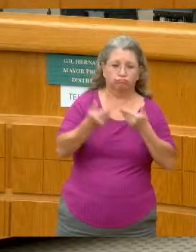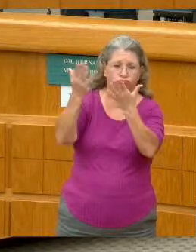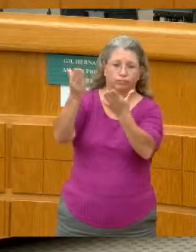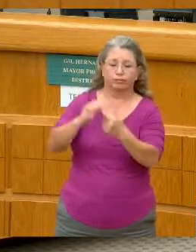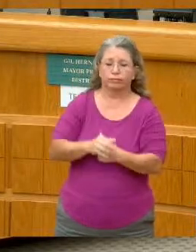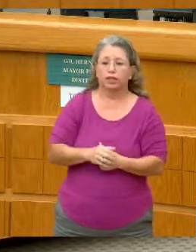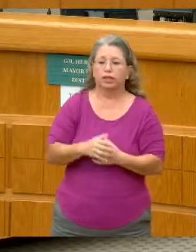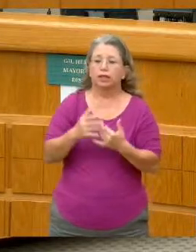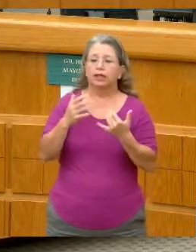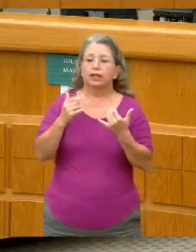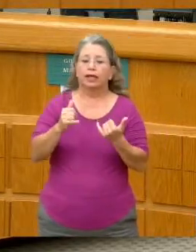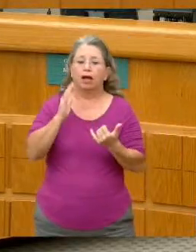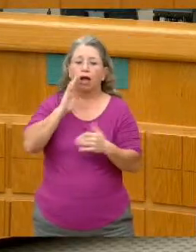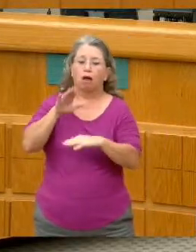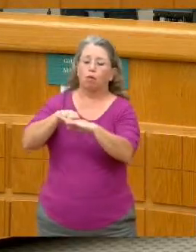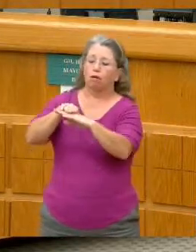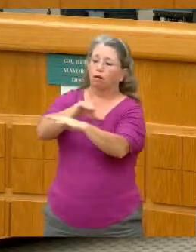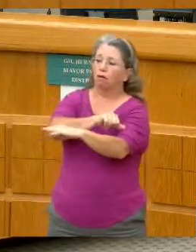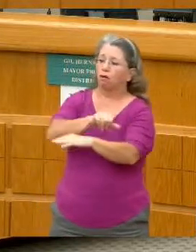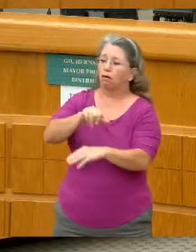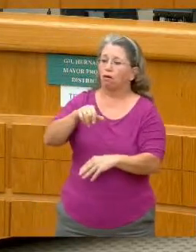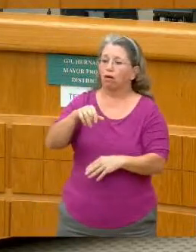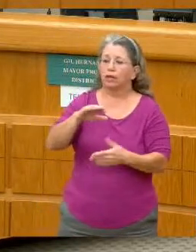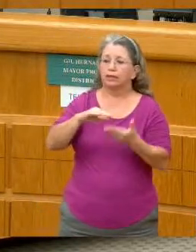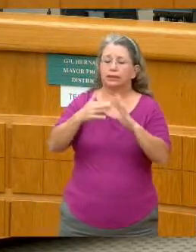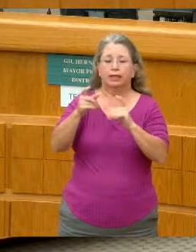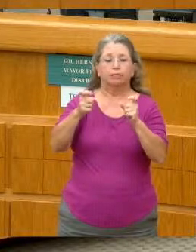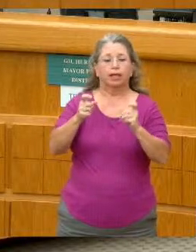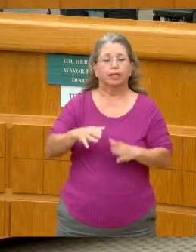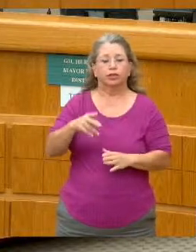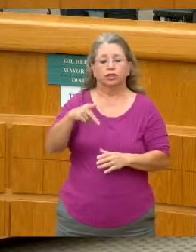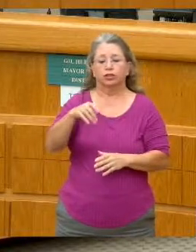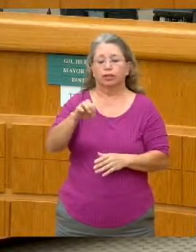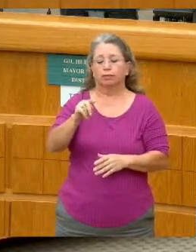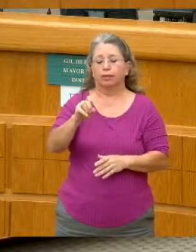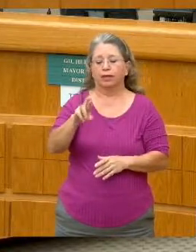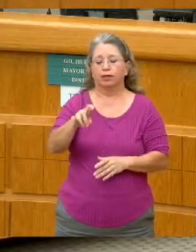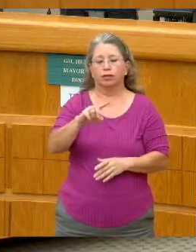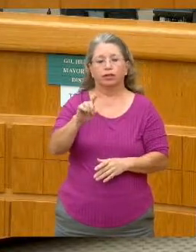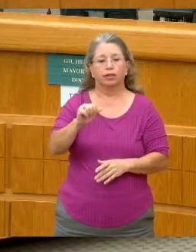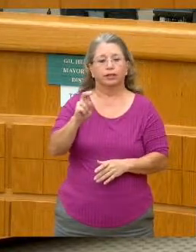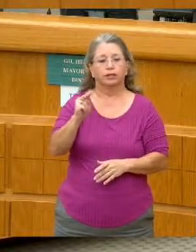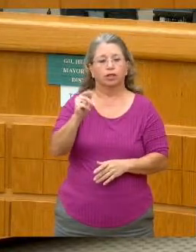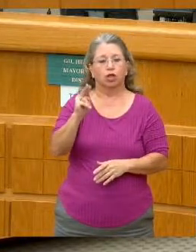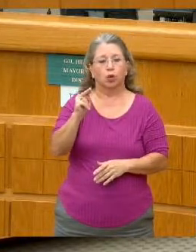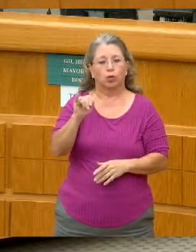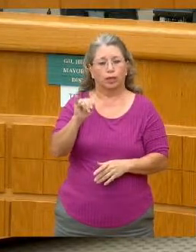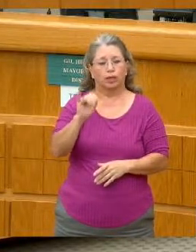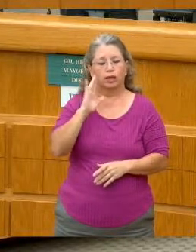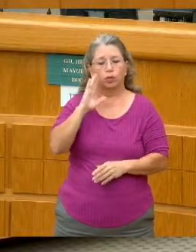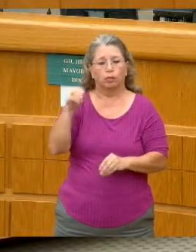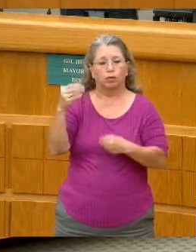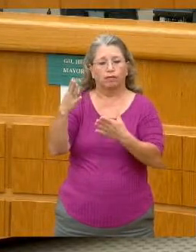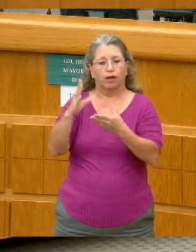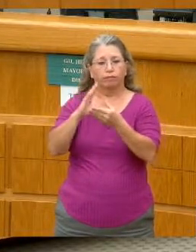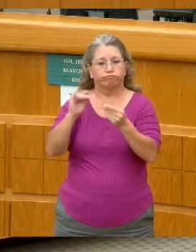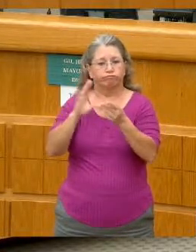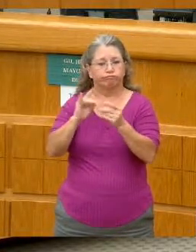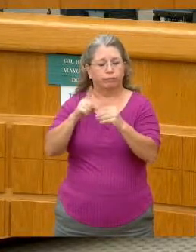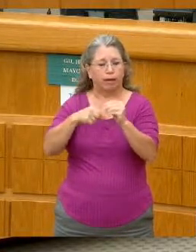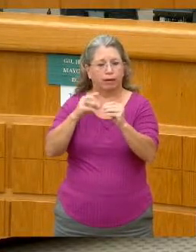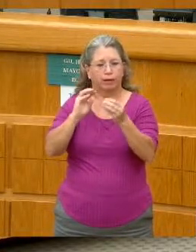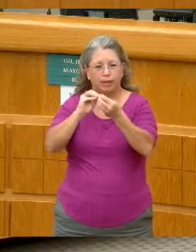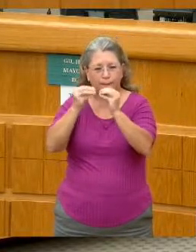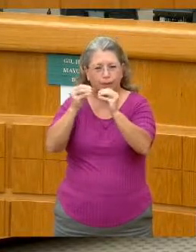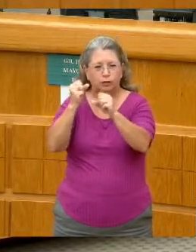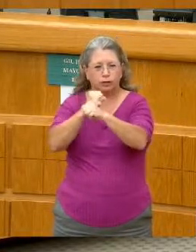to come and give us an update on the numbers. And then Annette will be and make some comments. And then